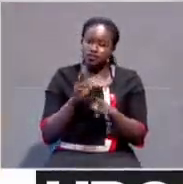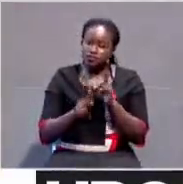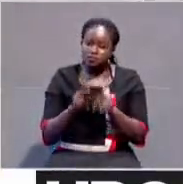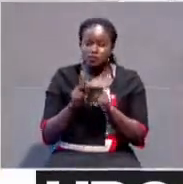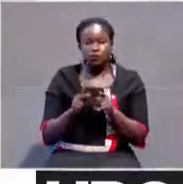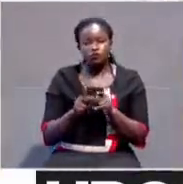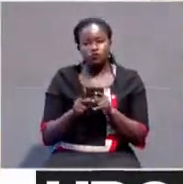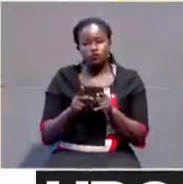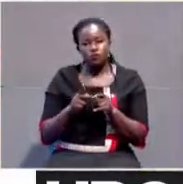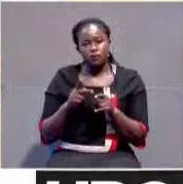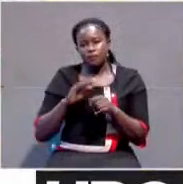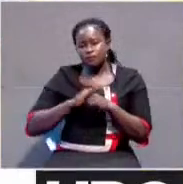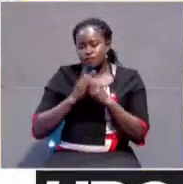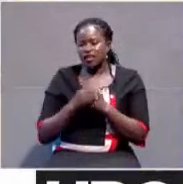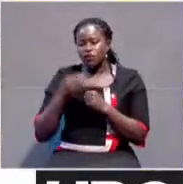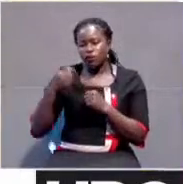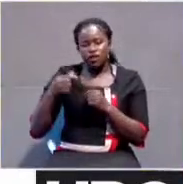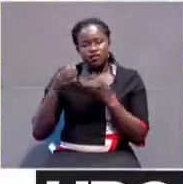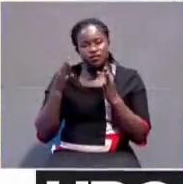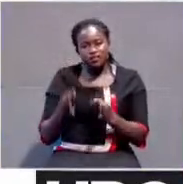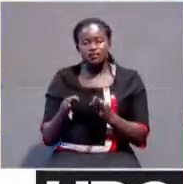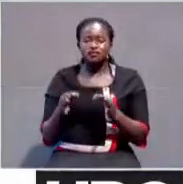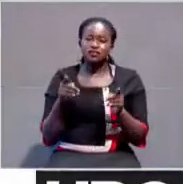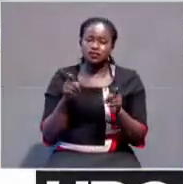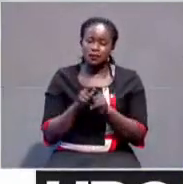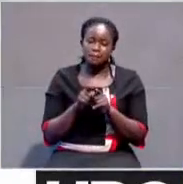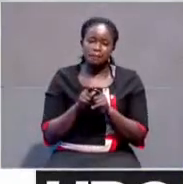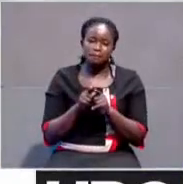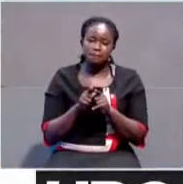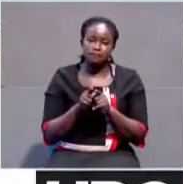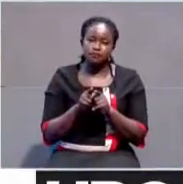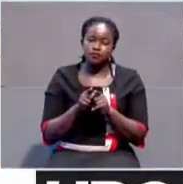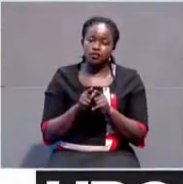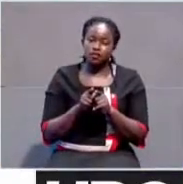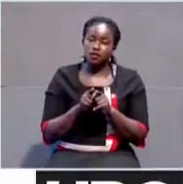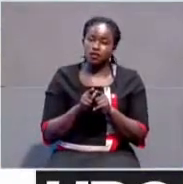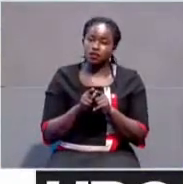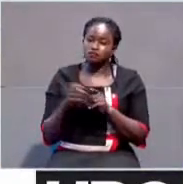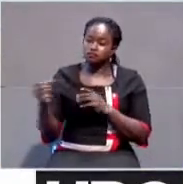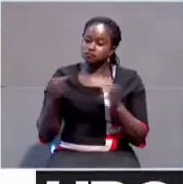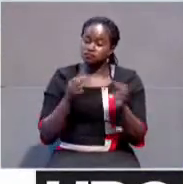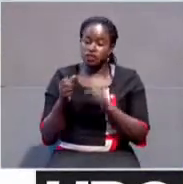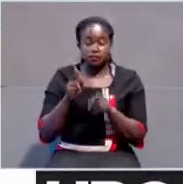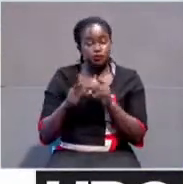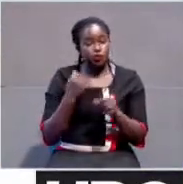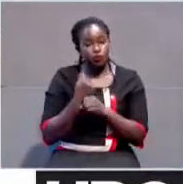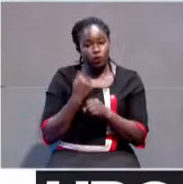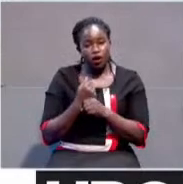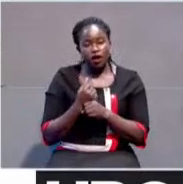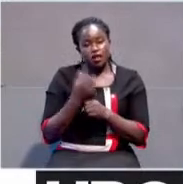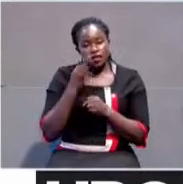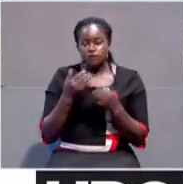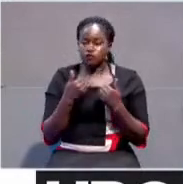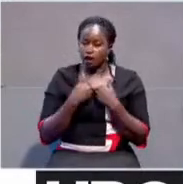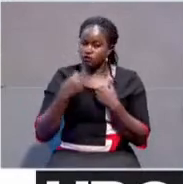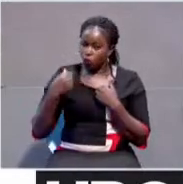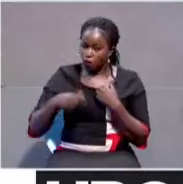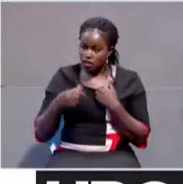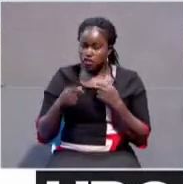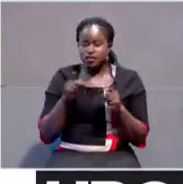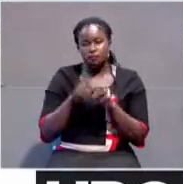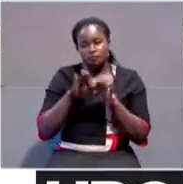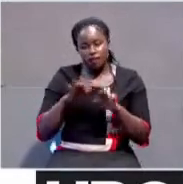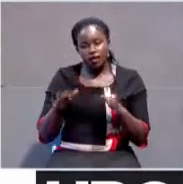quality production and job creation. And when we produce quality, we expect the market to be